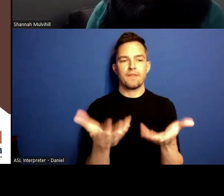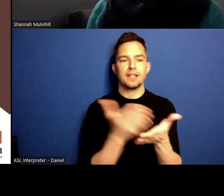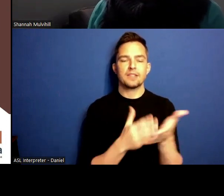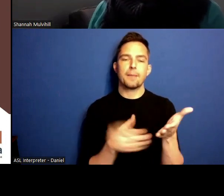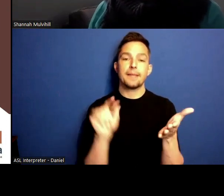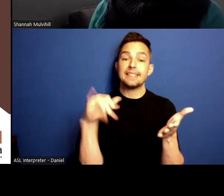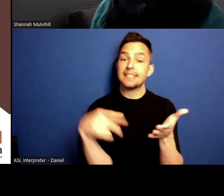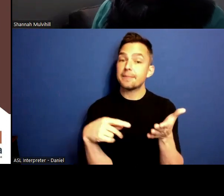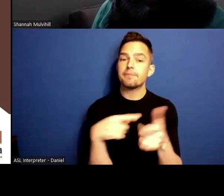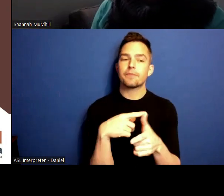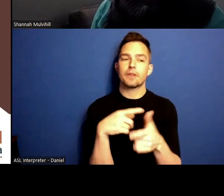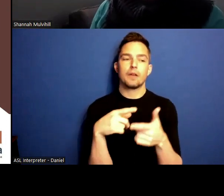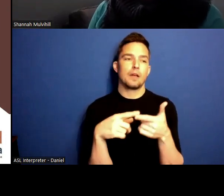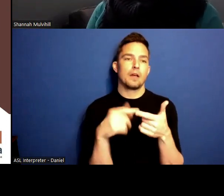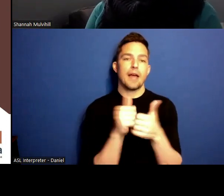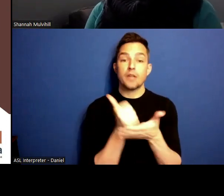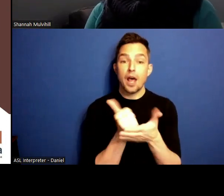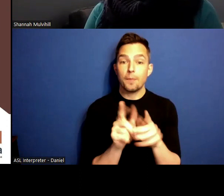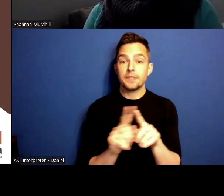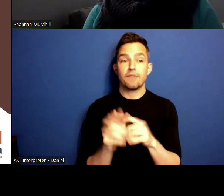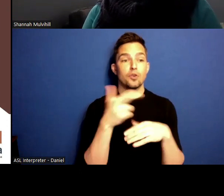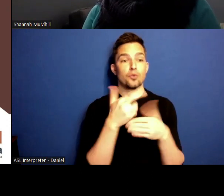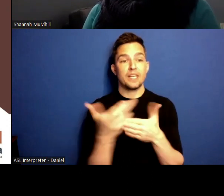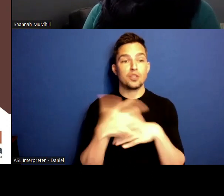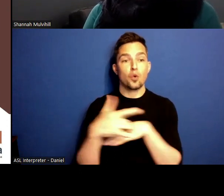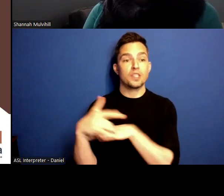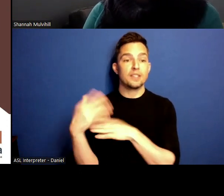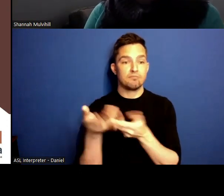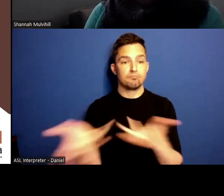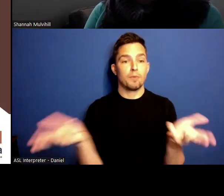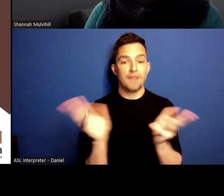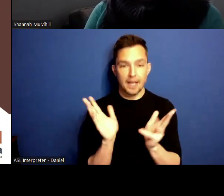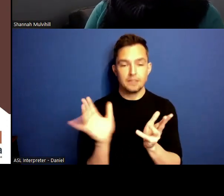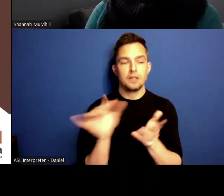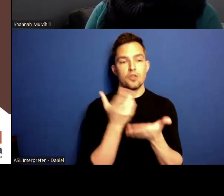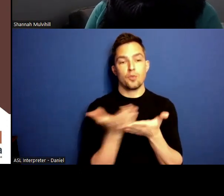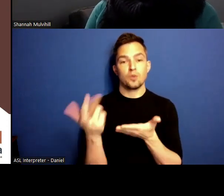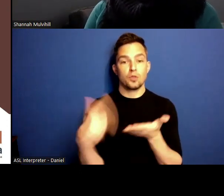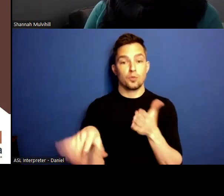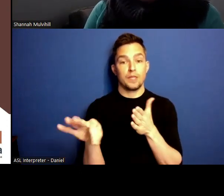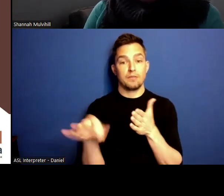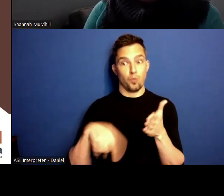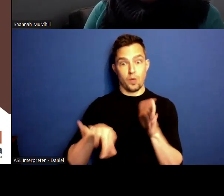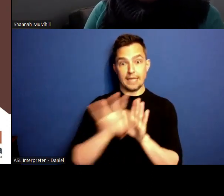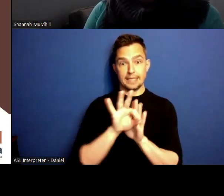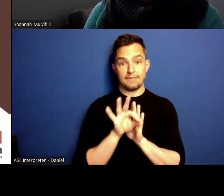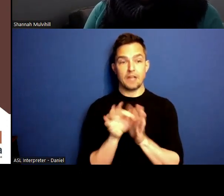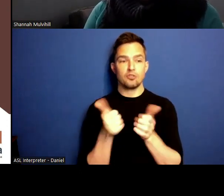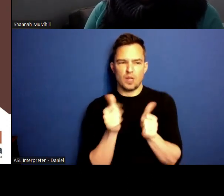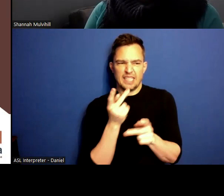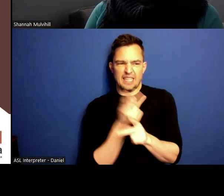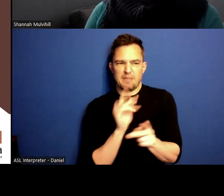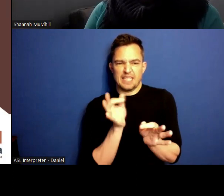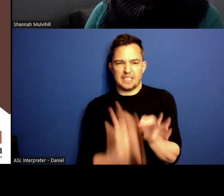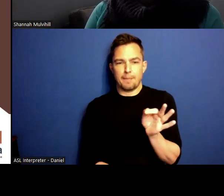tips on how to help and different resources to provide. And so the resources we identified, we tried to keep it simple.